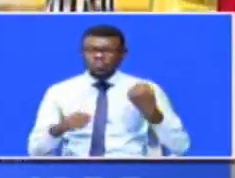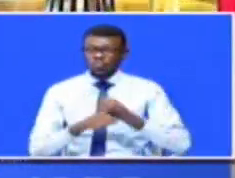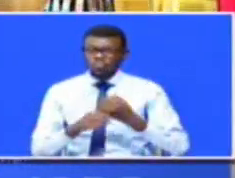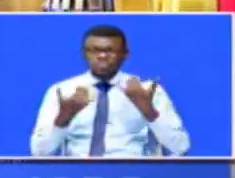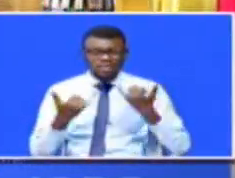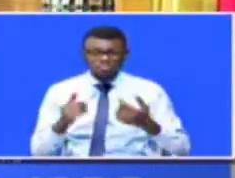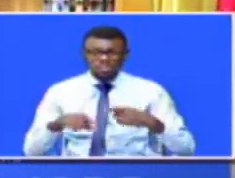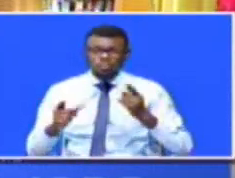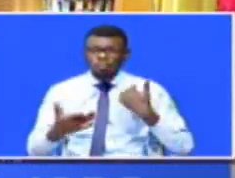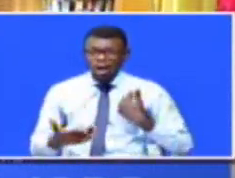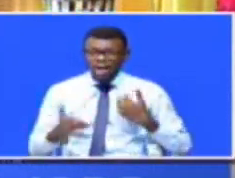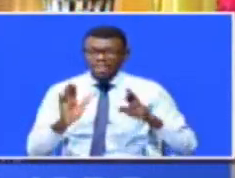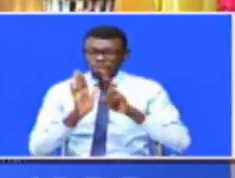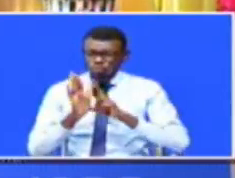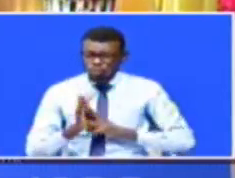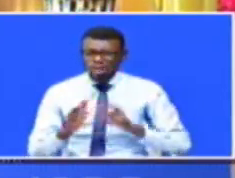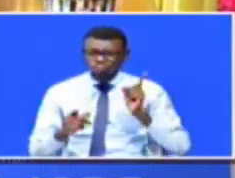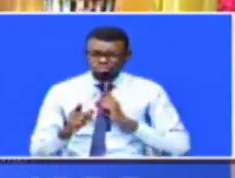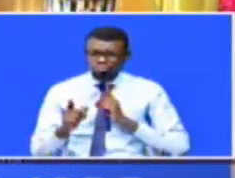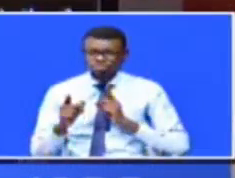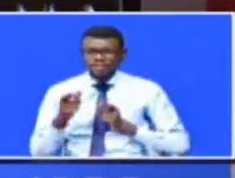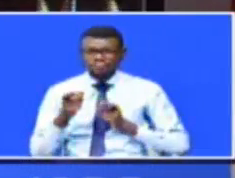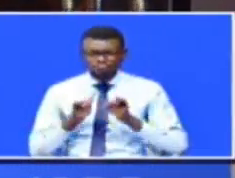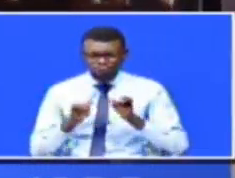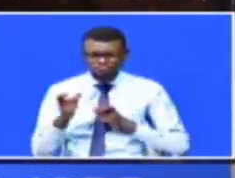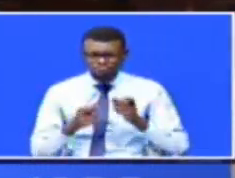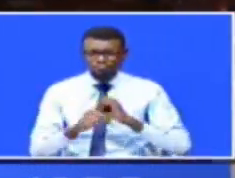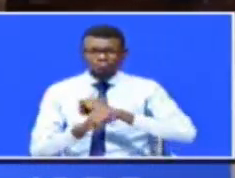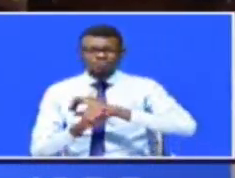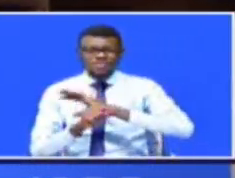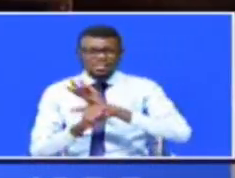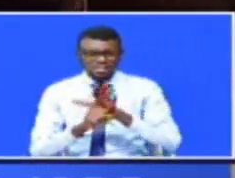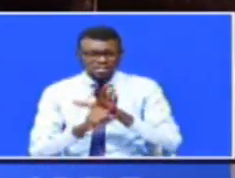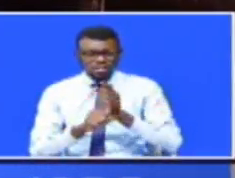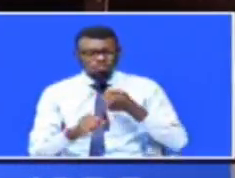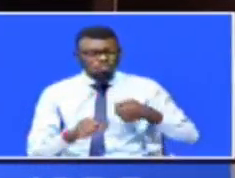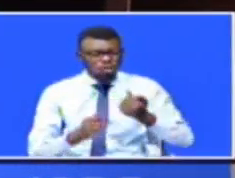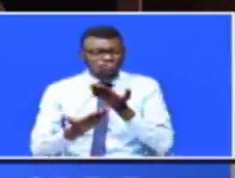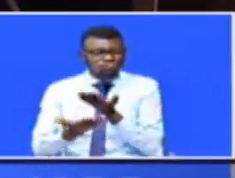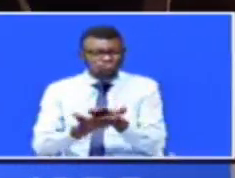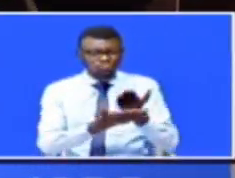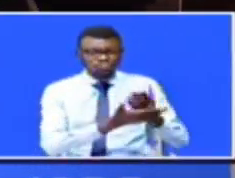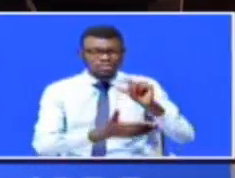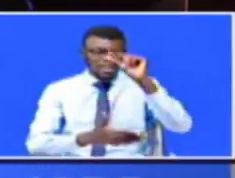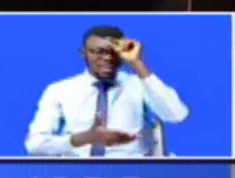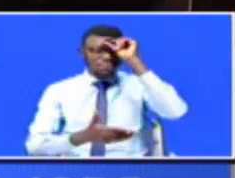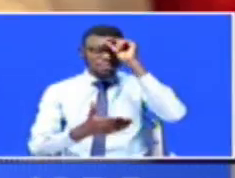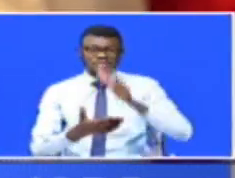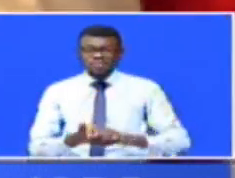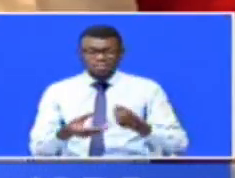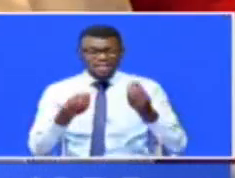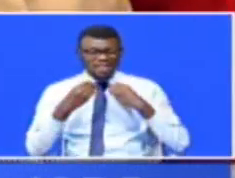want restrictions put in place to contain the disease removed. So what we want from the government is not really a bailout,